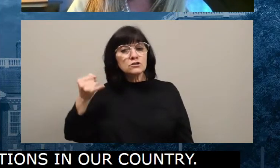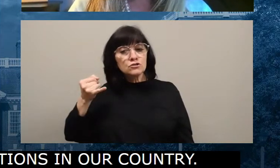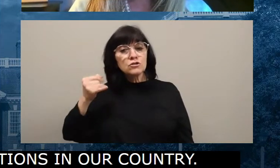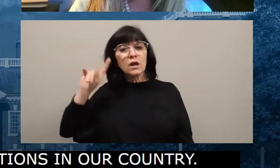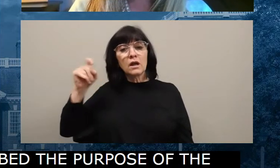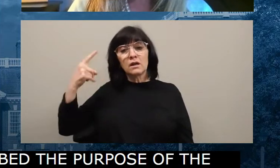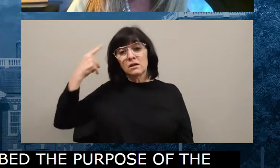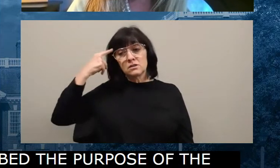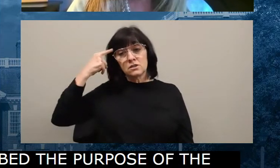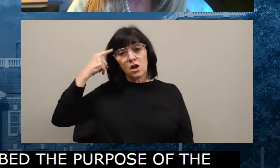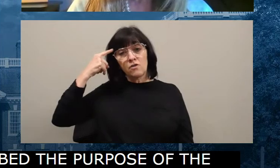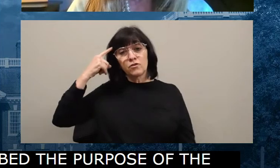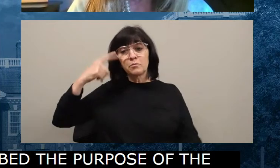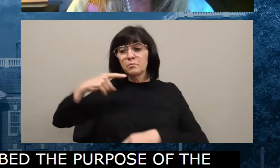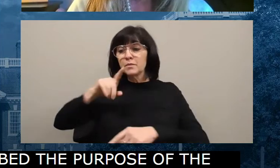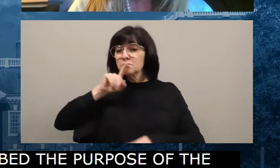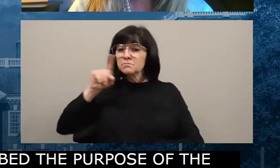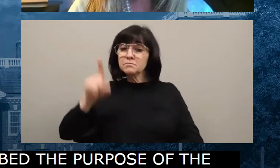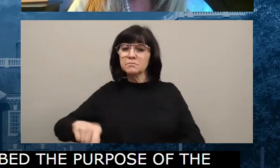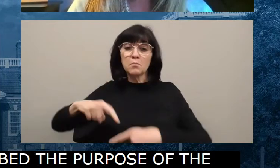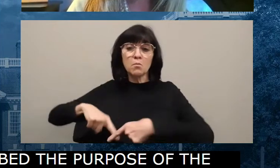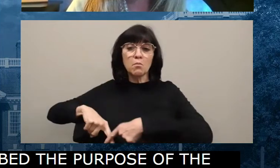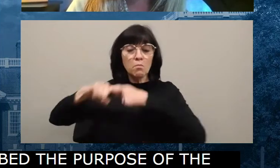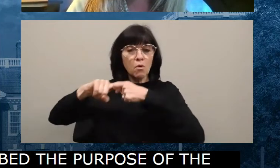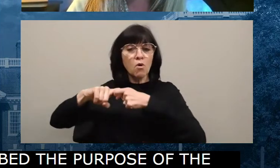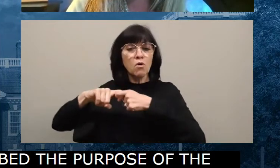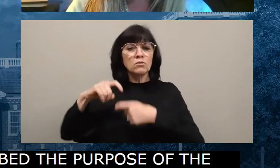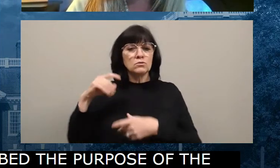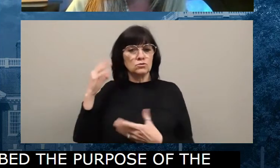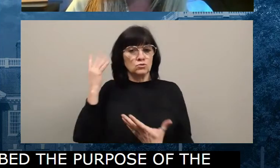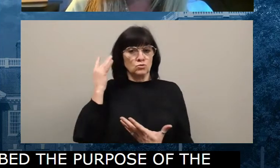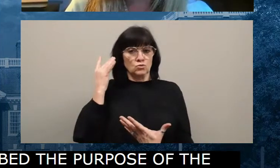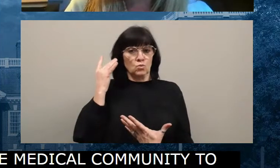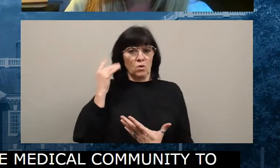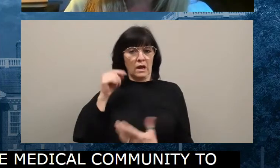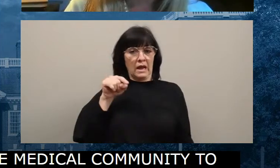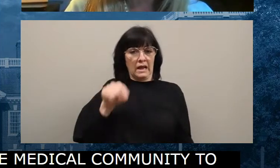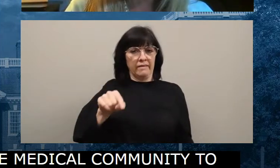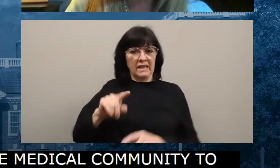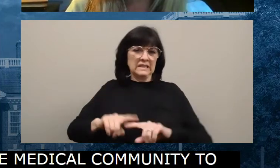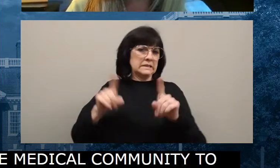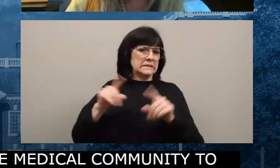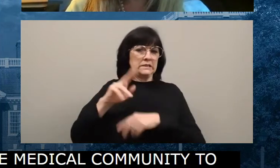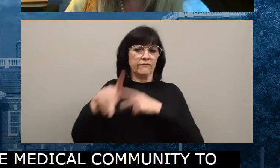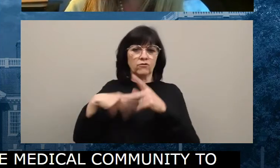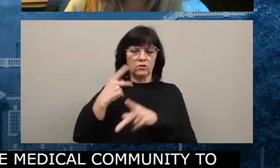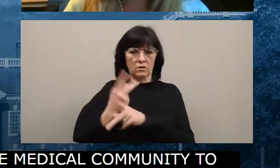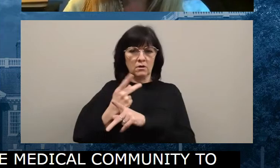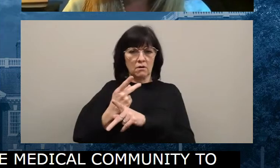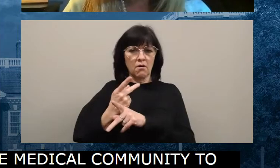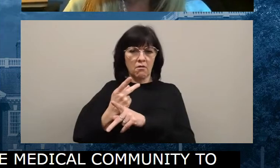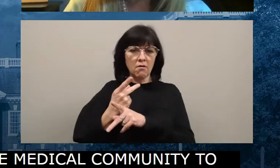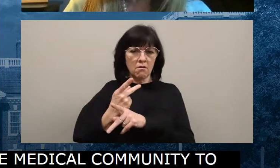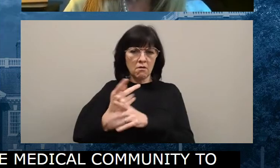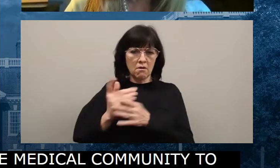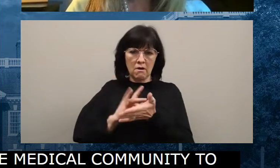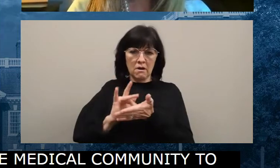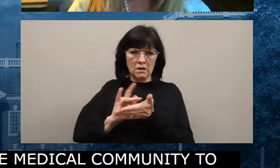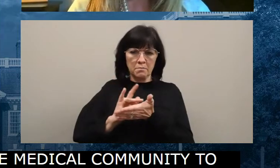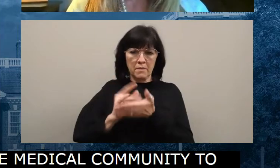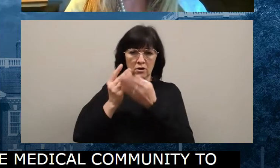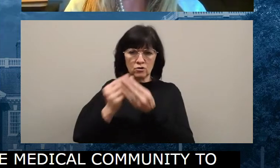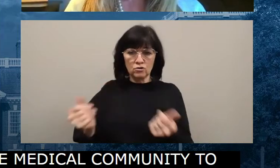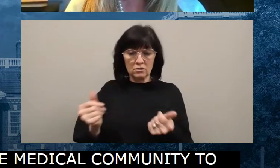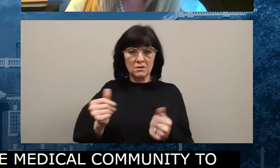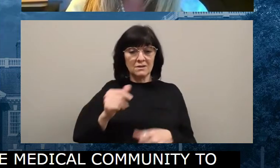the potential effect, since it requires a different type of medical treatment than a usual blood clot.